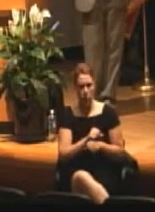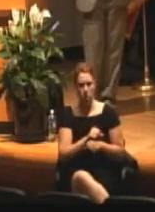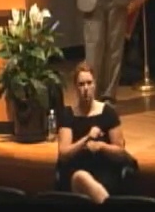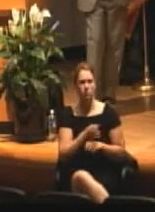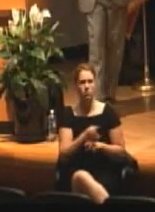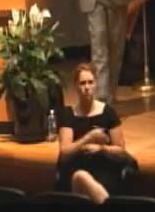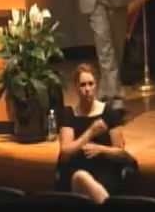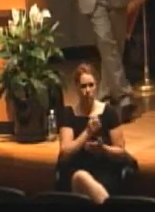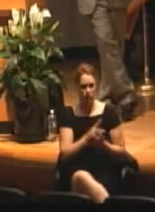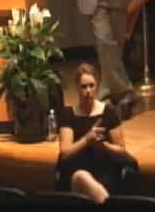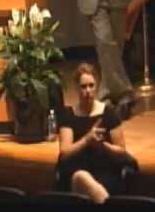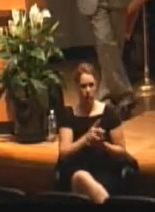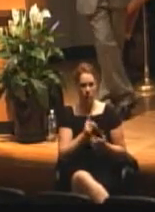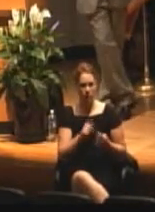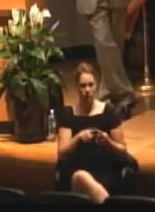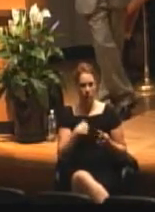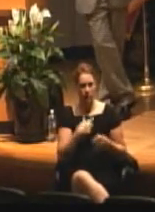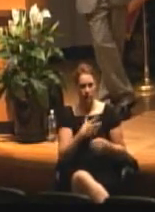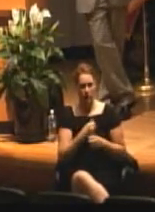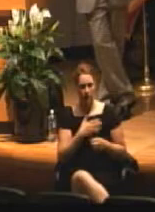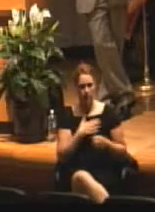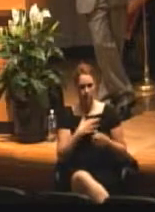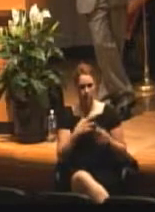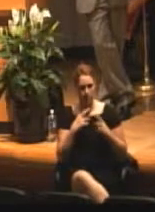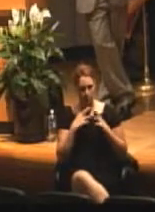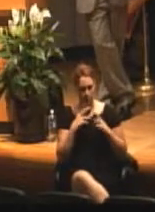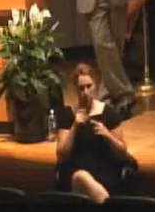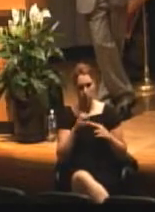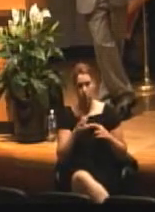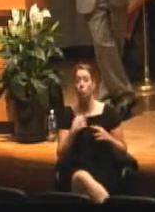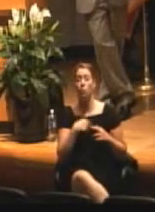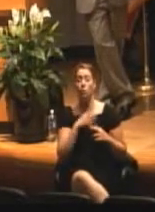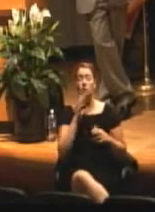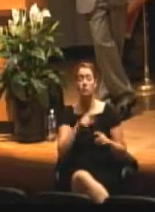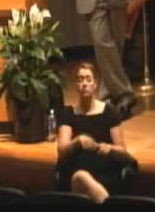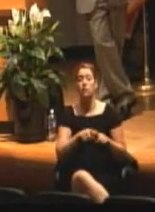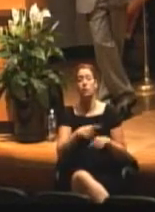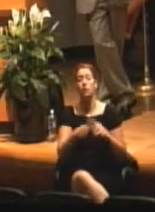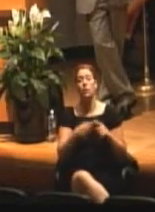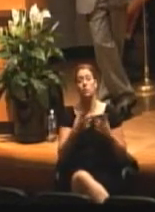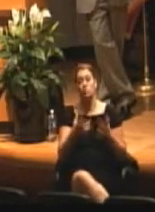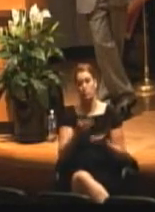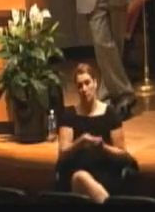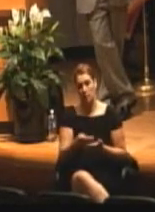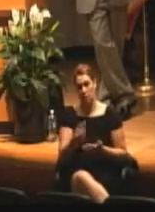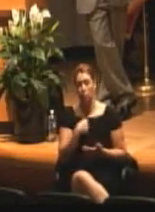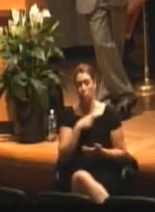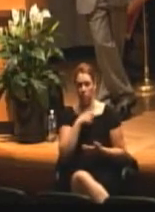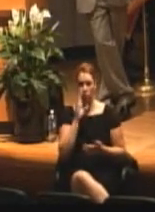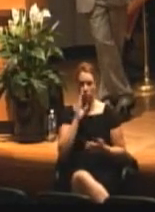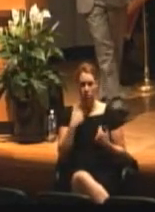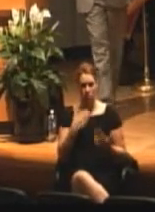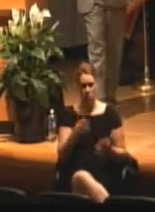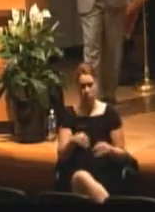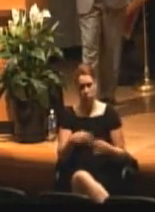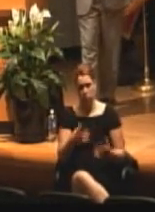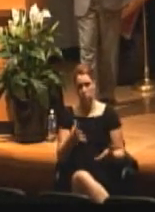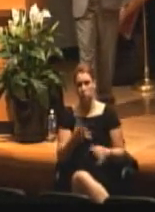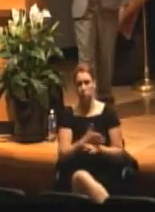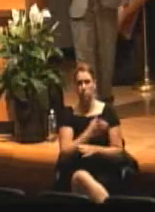Well, no, it depends on when you're going to buy the house. We'll do the pre-approval based on everything as it is today. But that